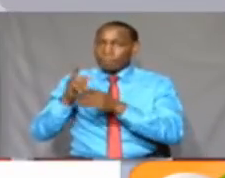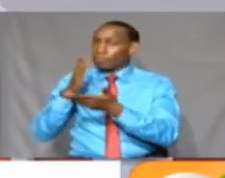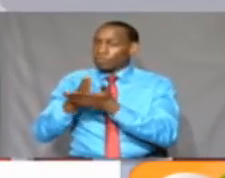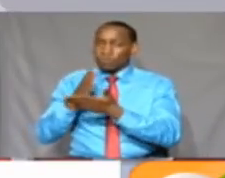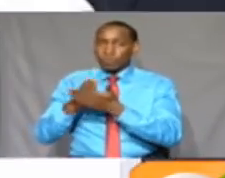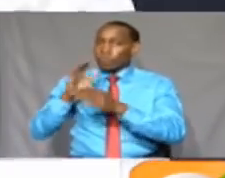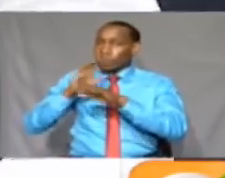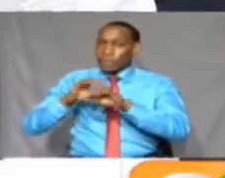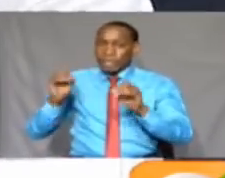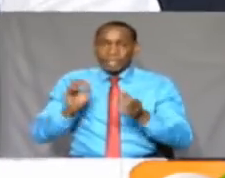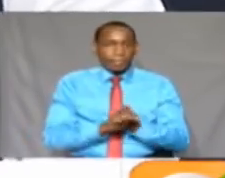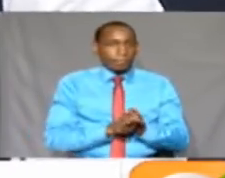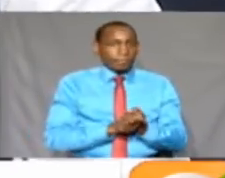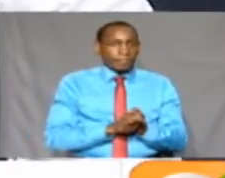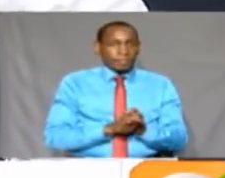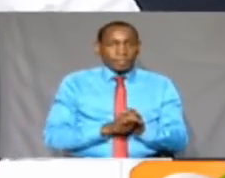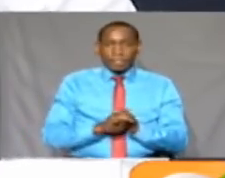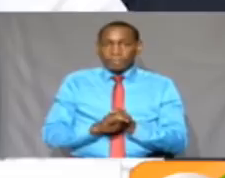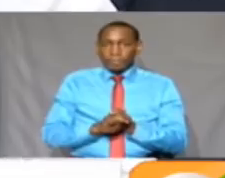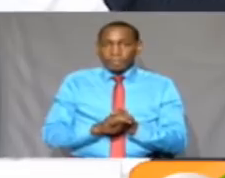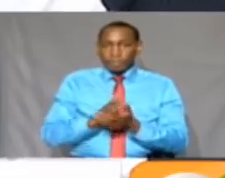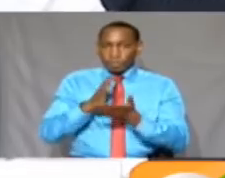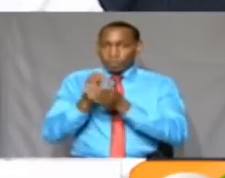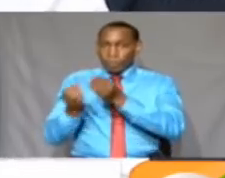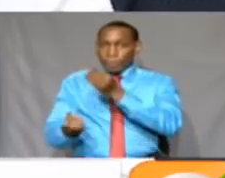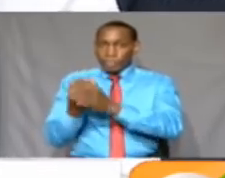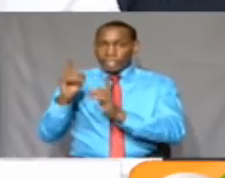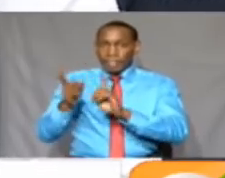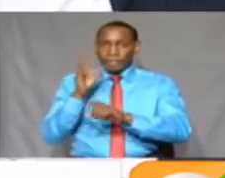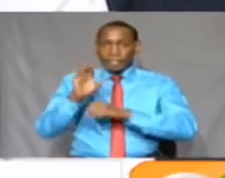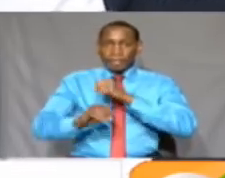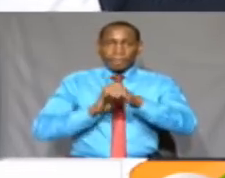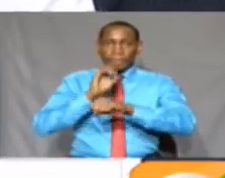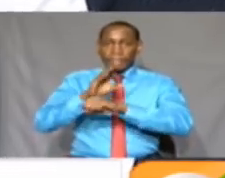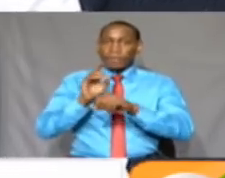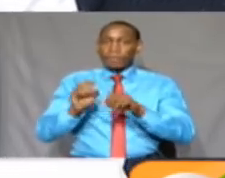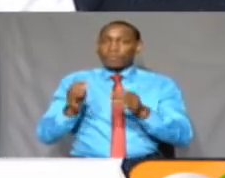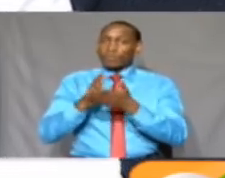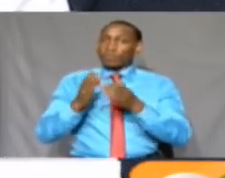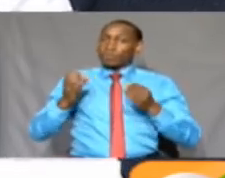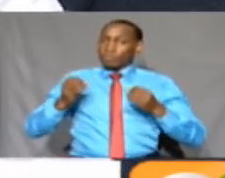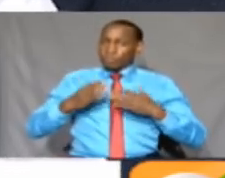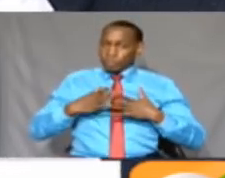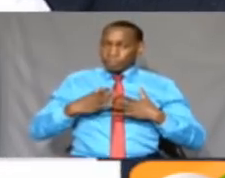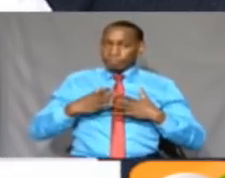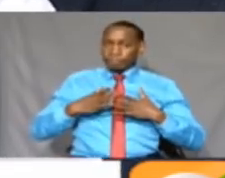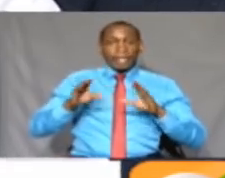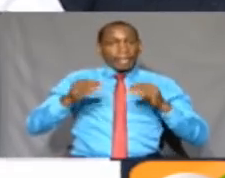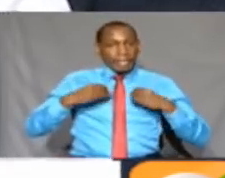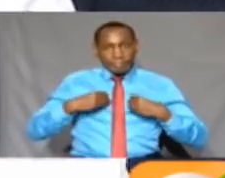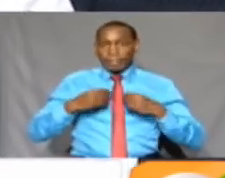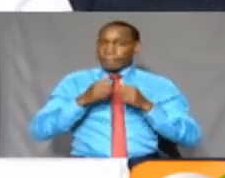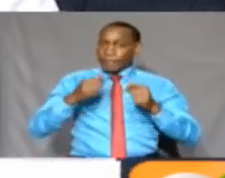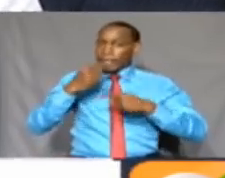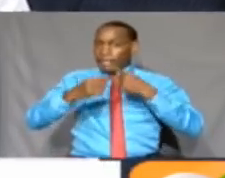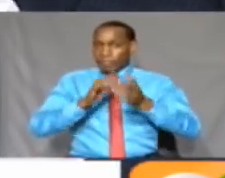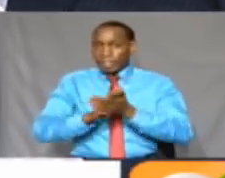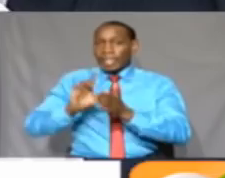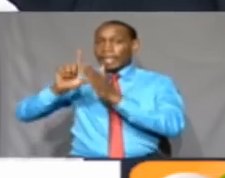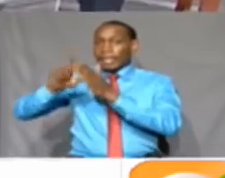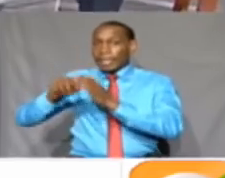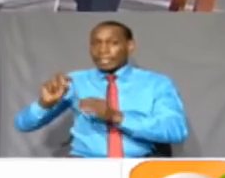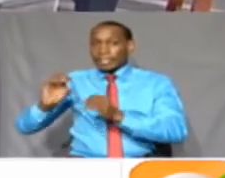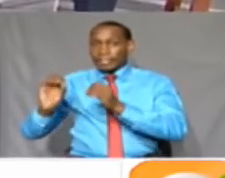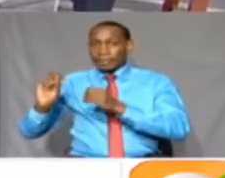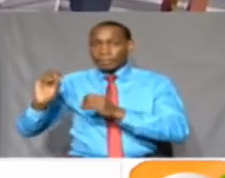disturbing? Yes, it is. Not only because, okay, he posted the first one, we were all shocked and we thought, okay, you know what, let's move on. And then he posts a